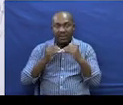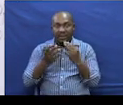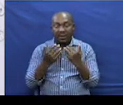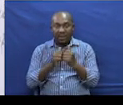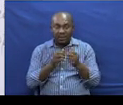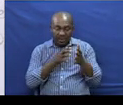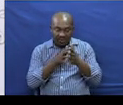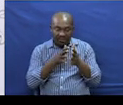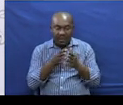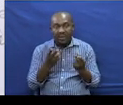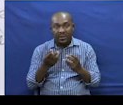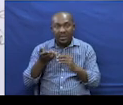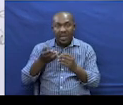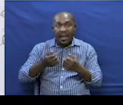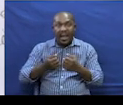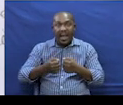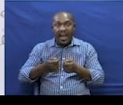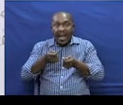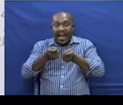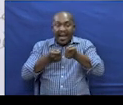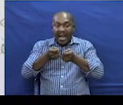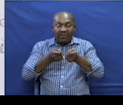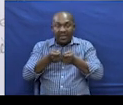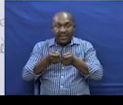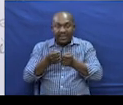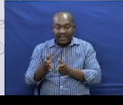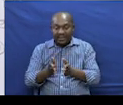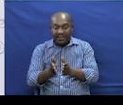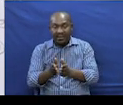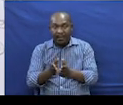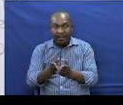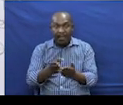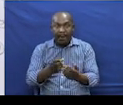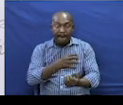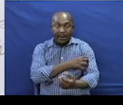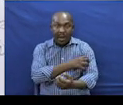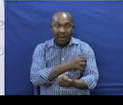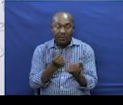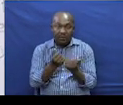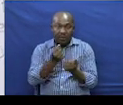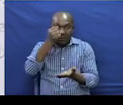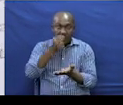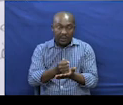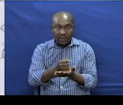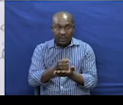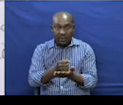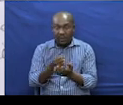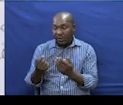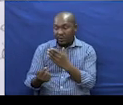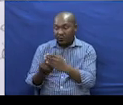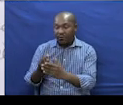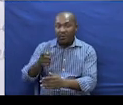as a governing system whereby the power to make a decision is vested in the hands of